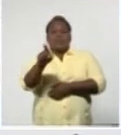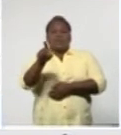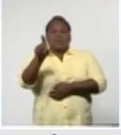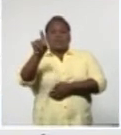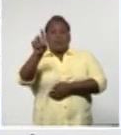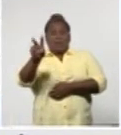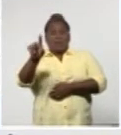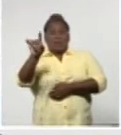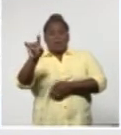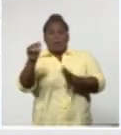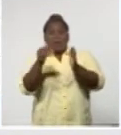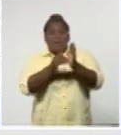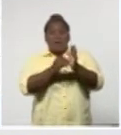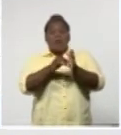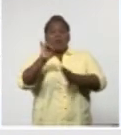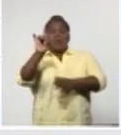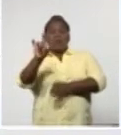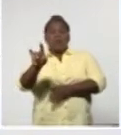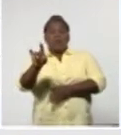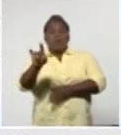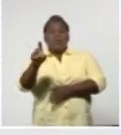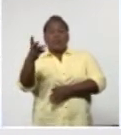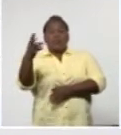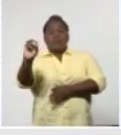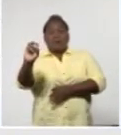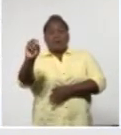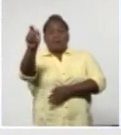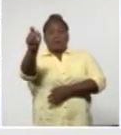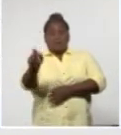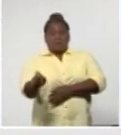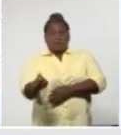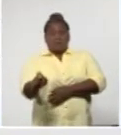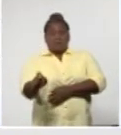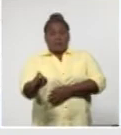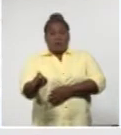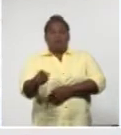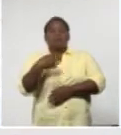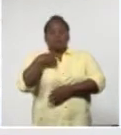8,926,399 confirmed cases. Yesterday,